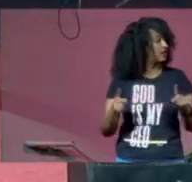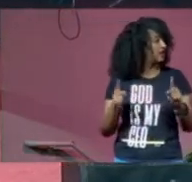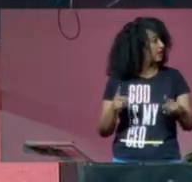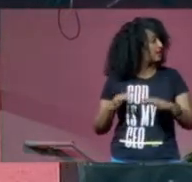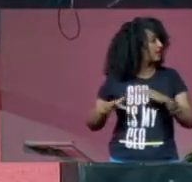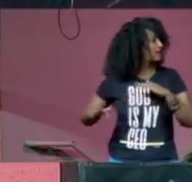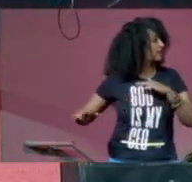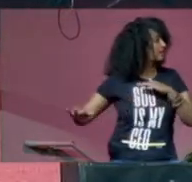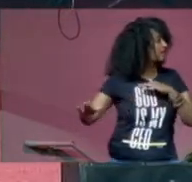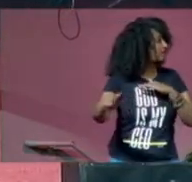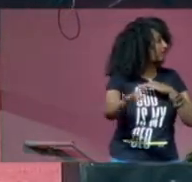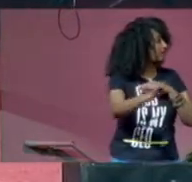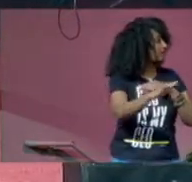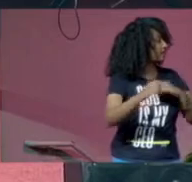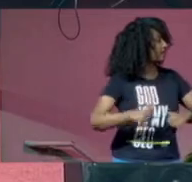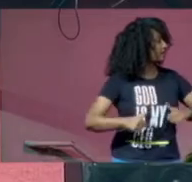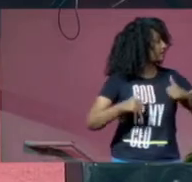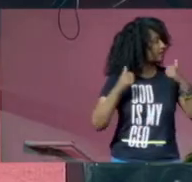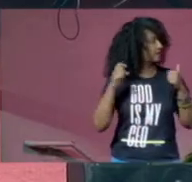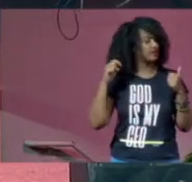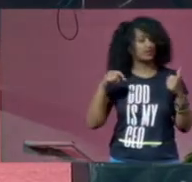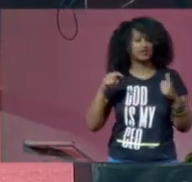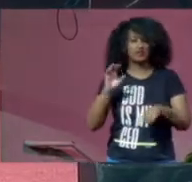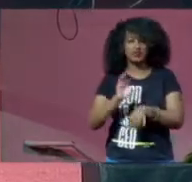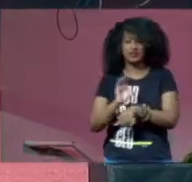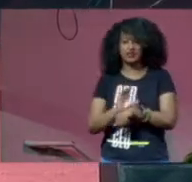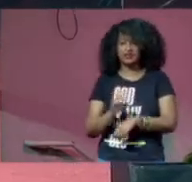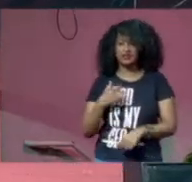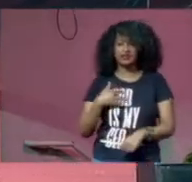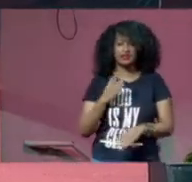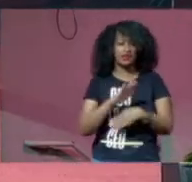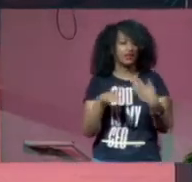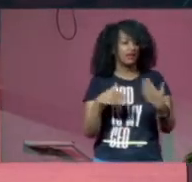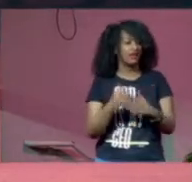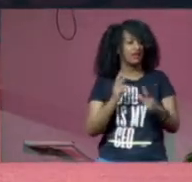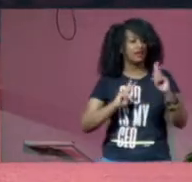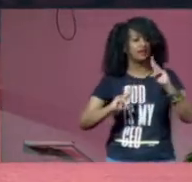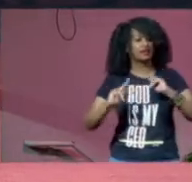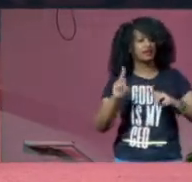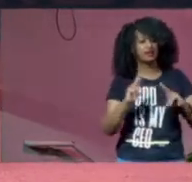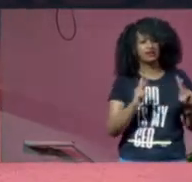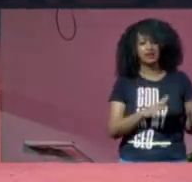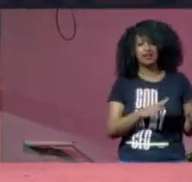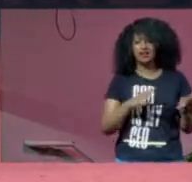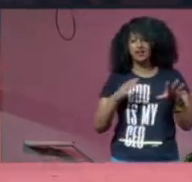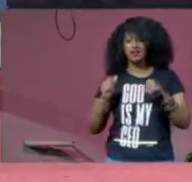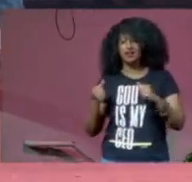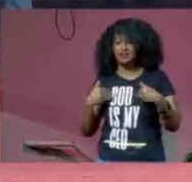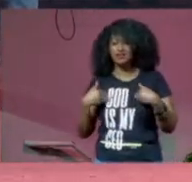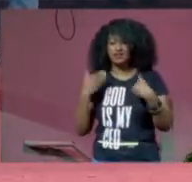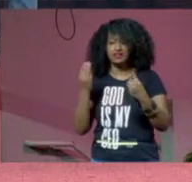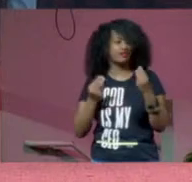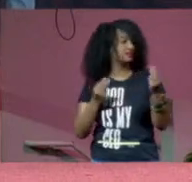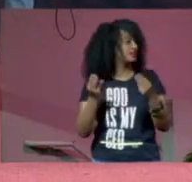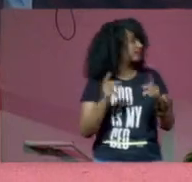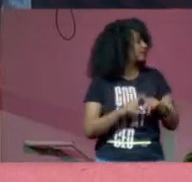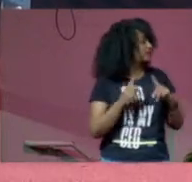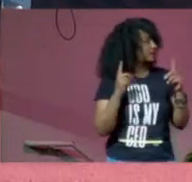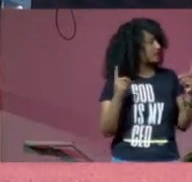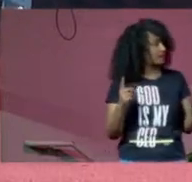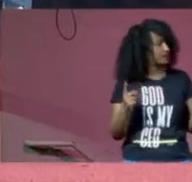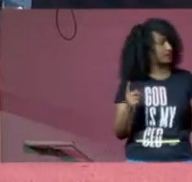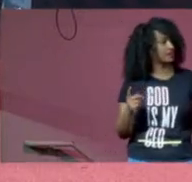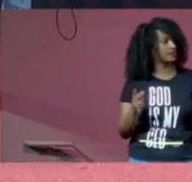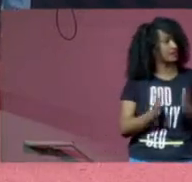season in the life of this church, right, when it felt like everyone else had abandoned the youth ministry, I want to give God thanks and praise for Camille and